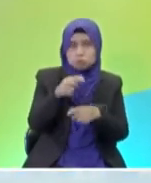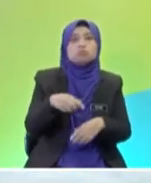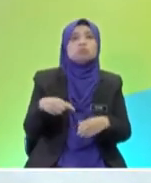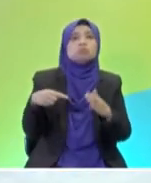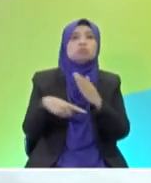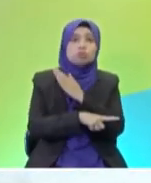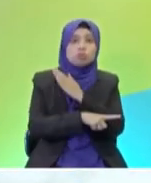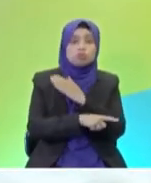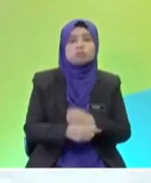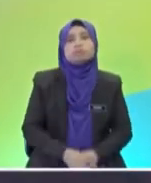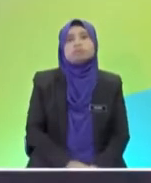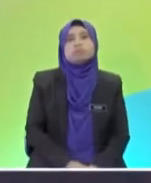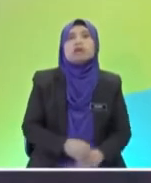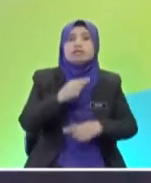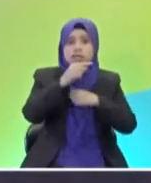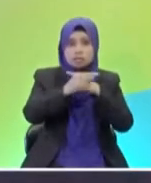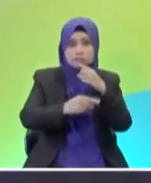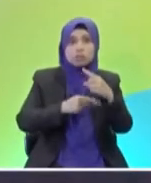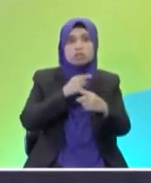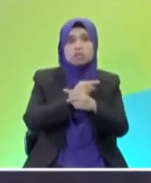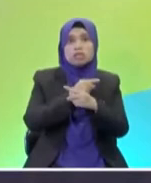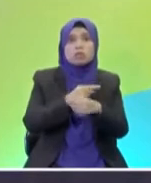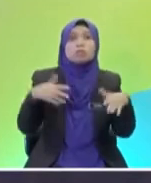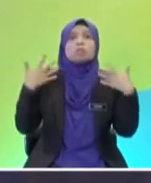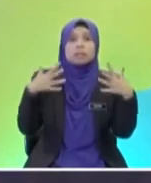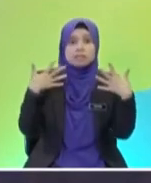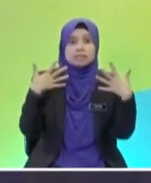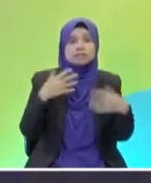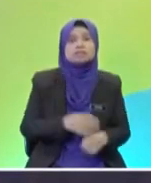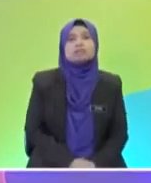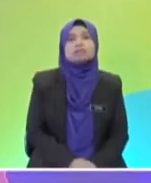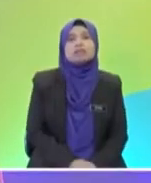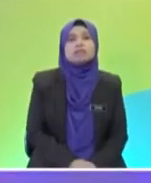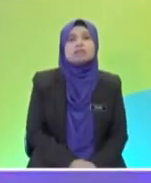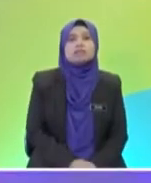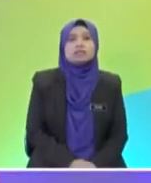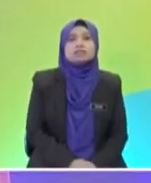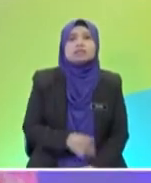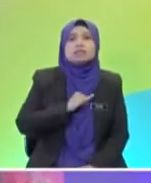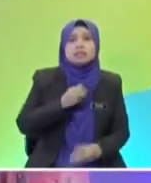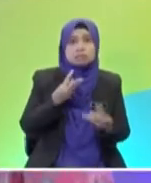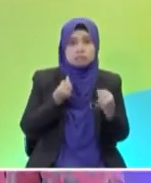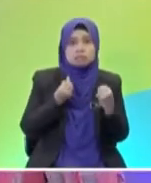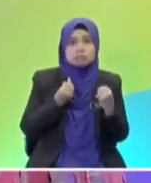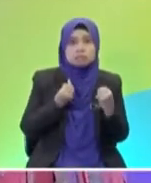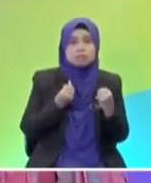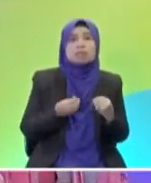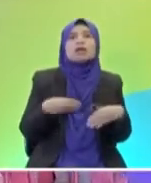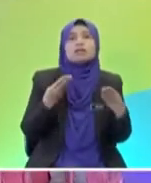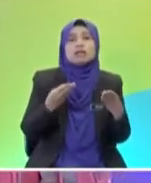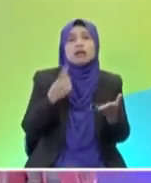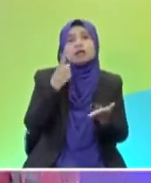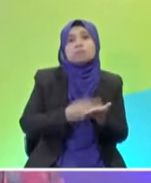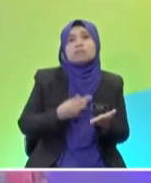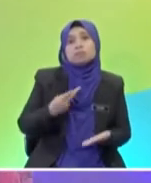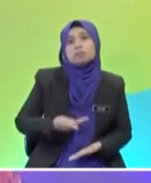Global warming. Yeah. Okay, good. So I have one more question to them. Oh, okay. What is the question? So I want to ask them, okay, give me the products. Oh.